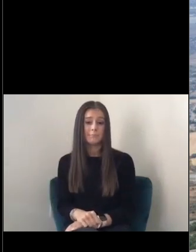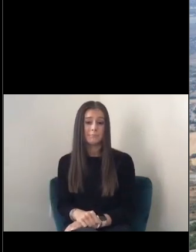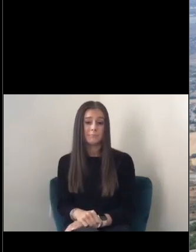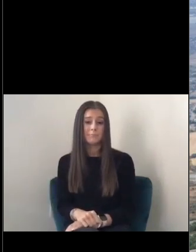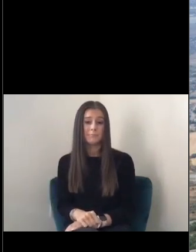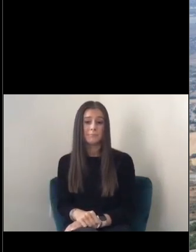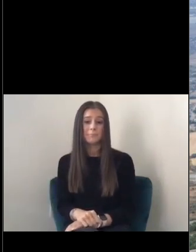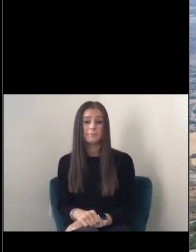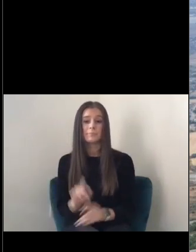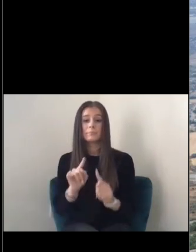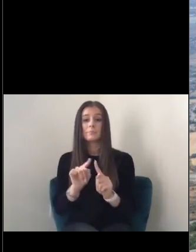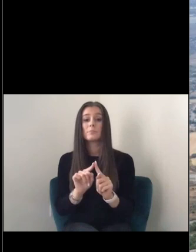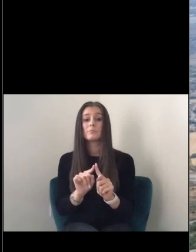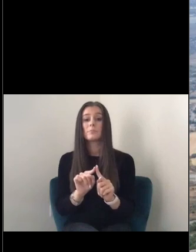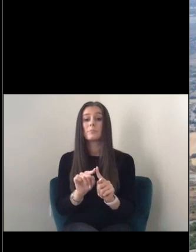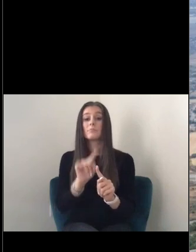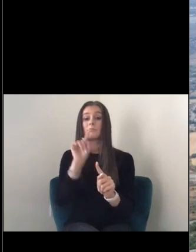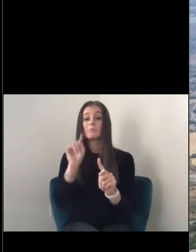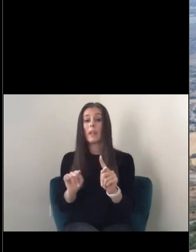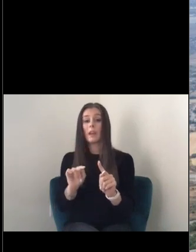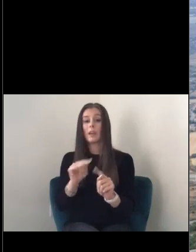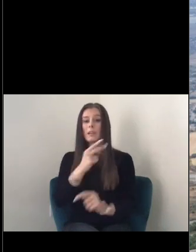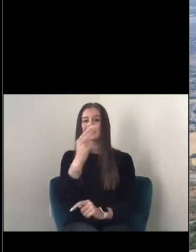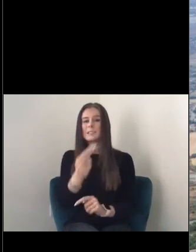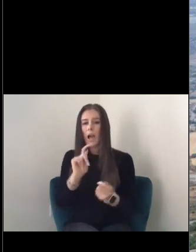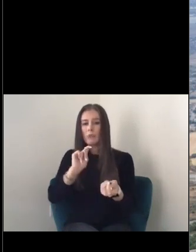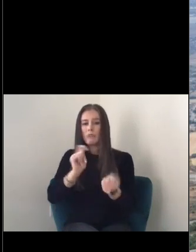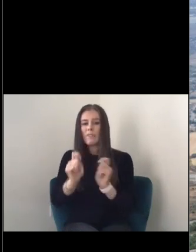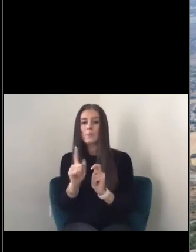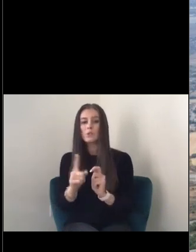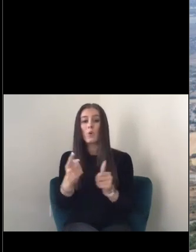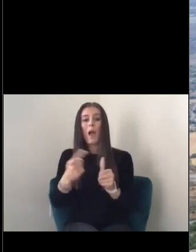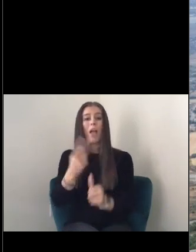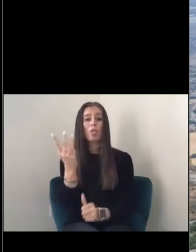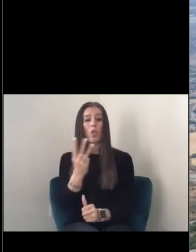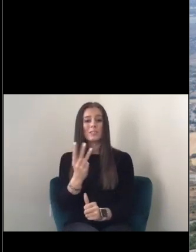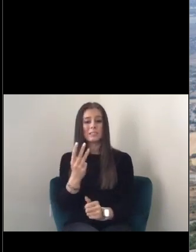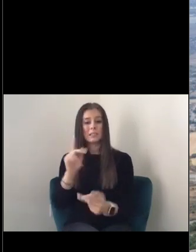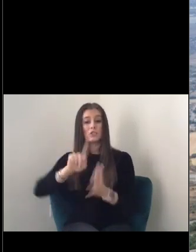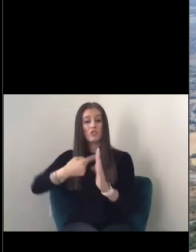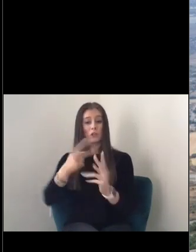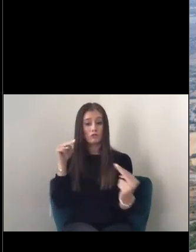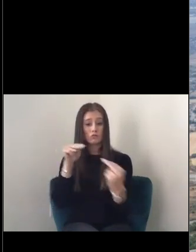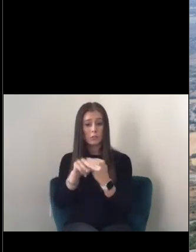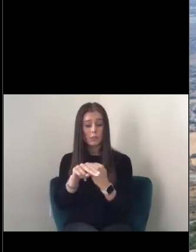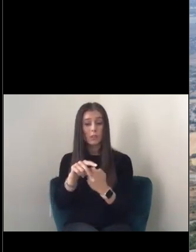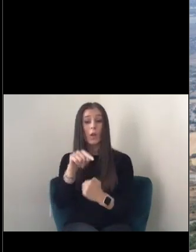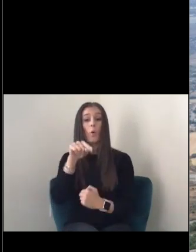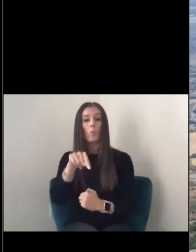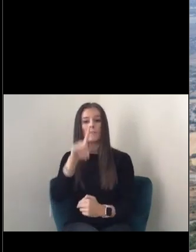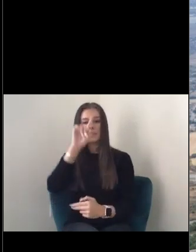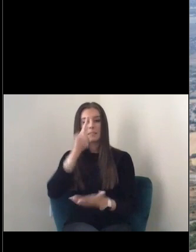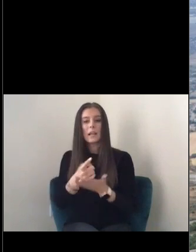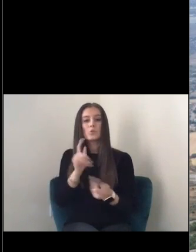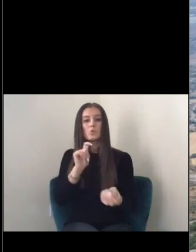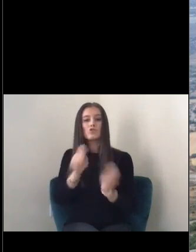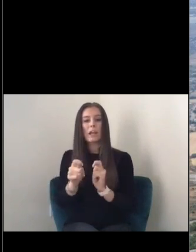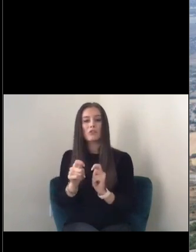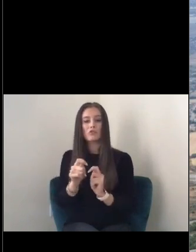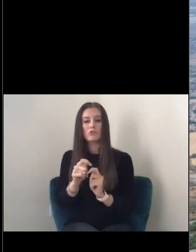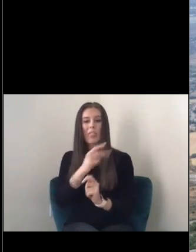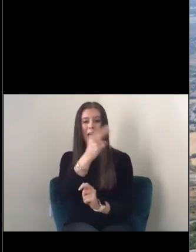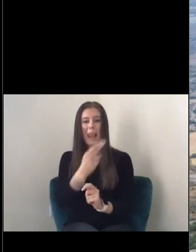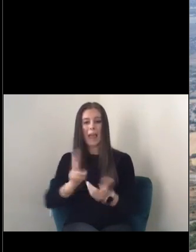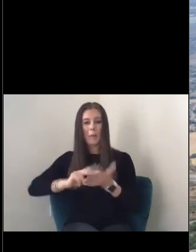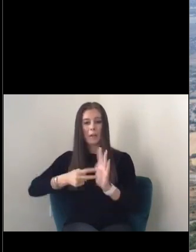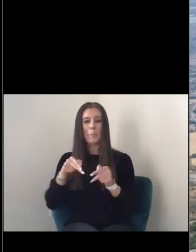Moving to design refinements at the A13 junction, we proposed some changes to the merged layouts, and these are shown